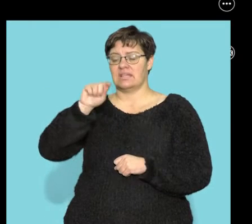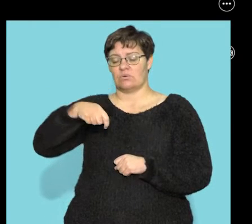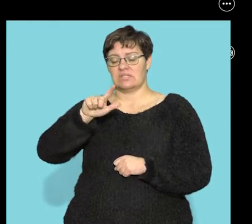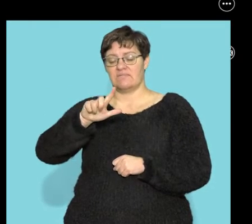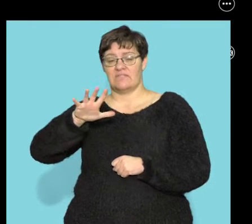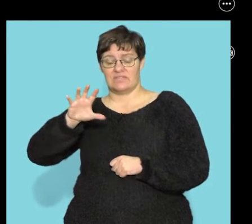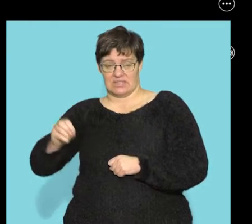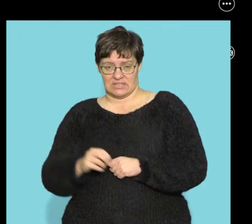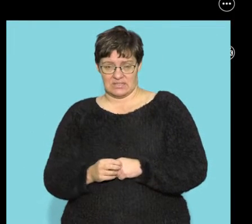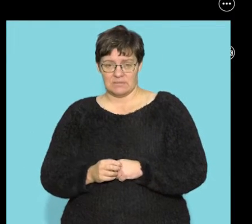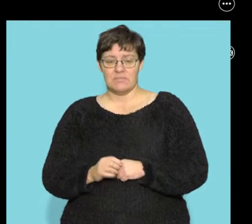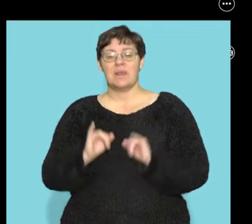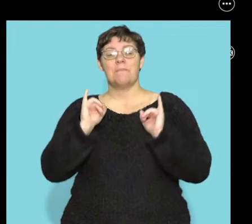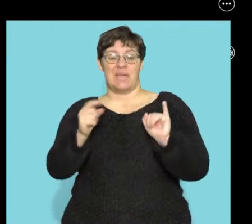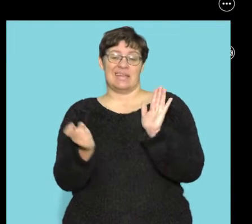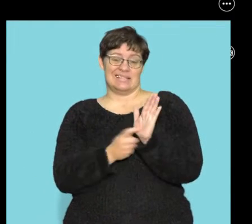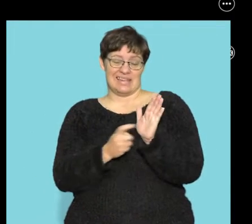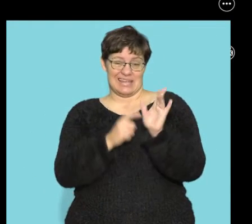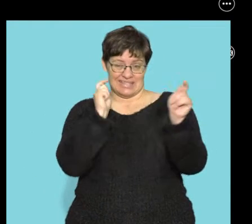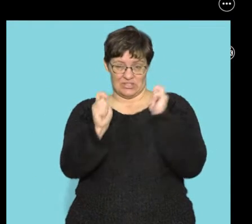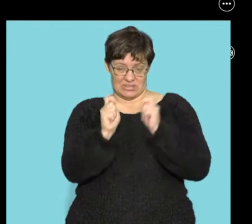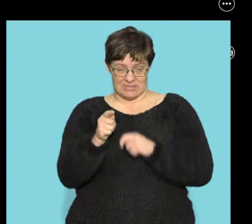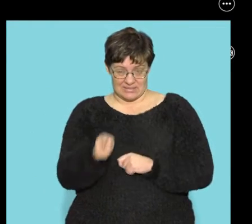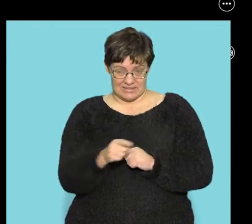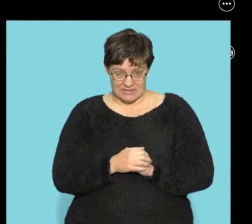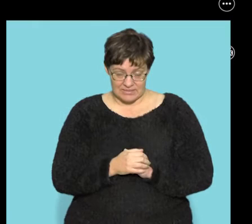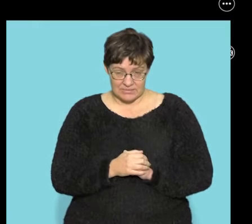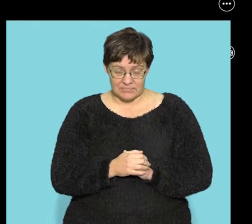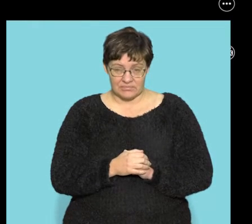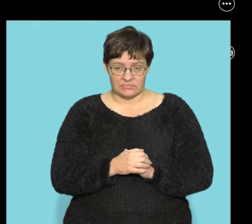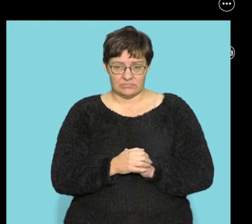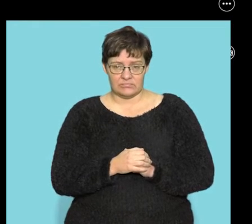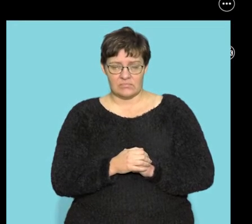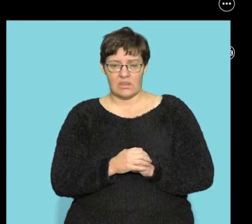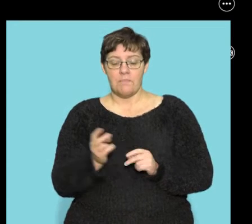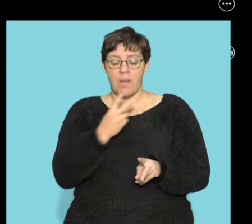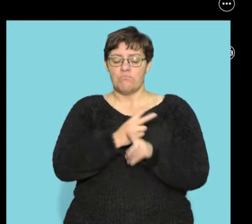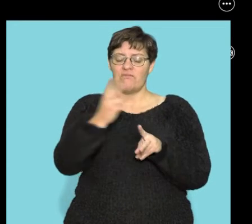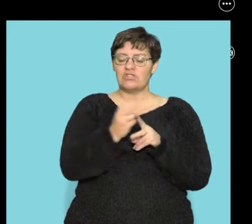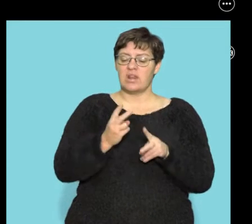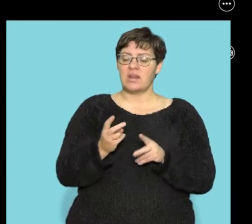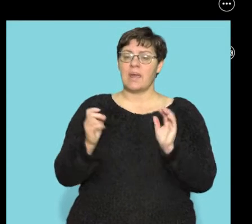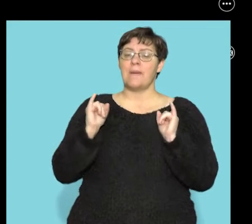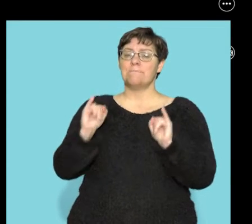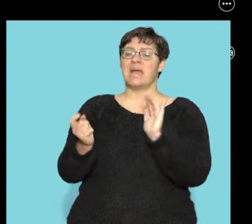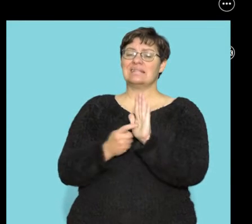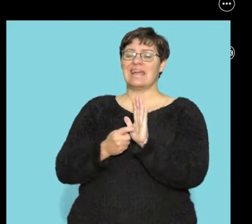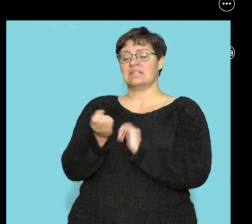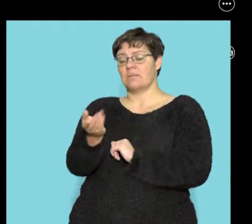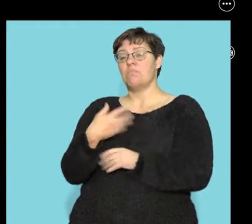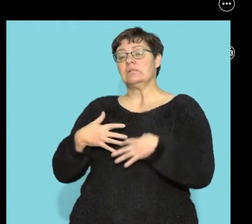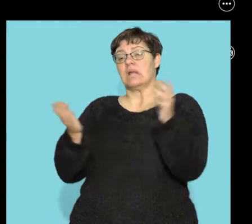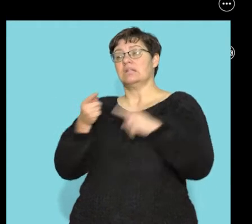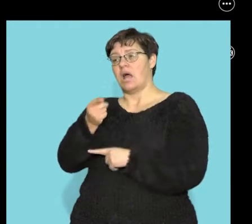14,750. This is my bad debts adjustment. Okay, now if I look at my provision for bad debts,